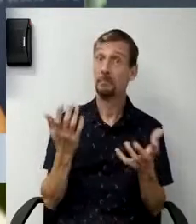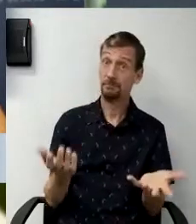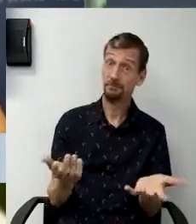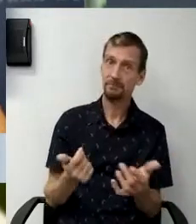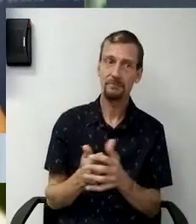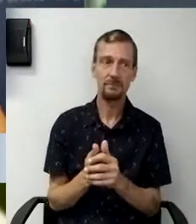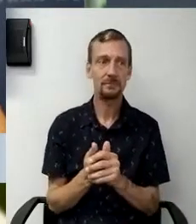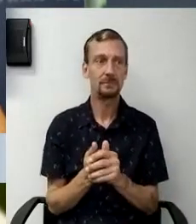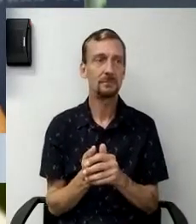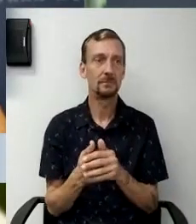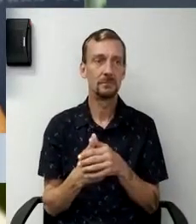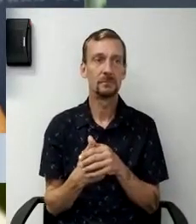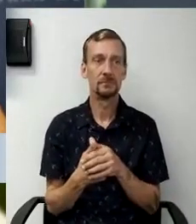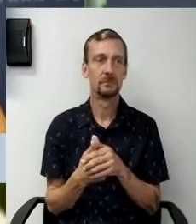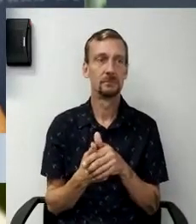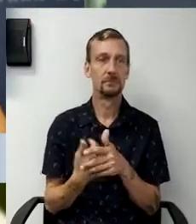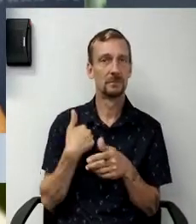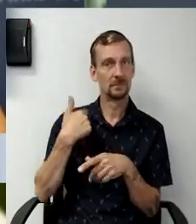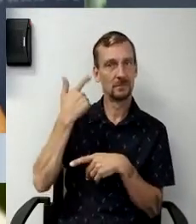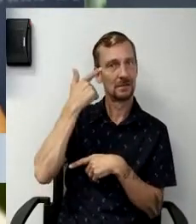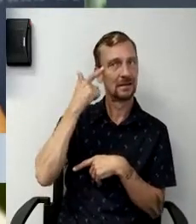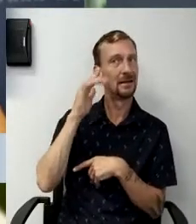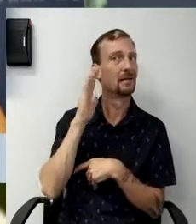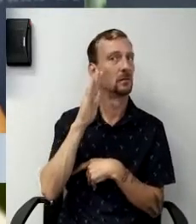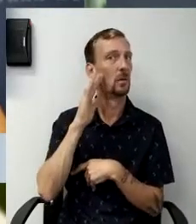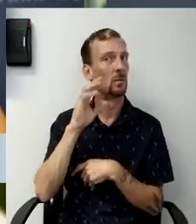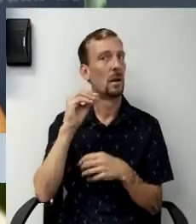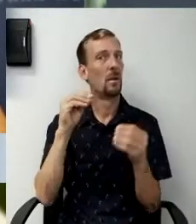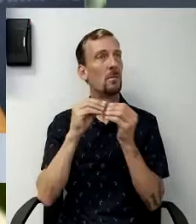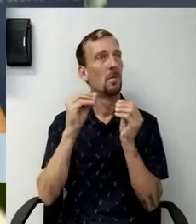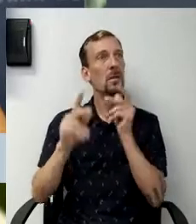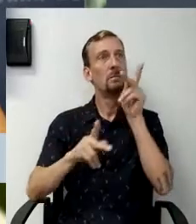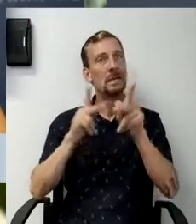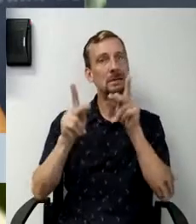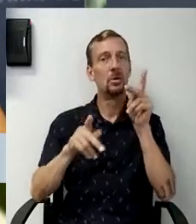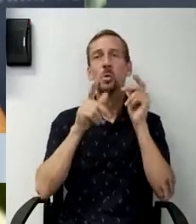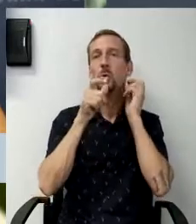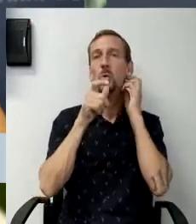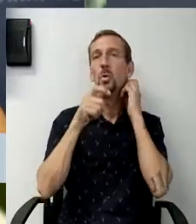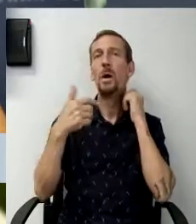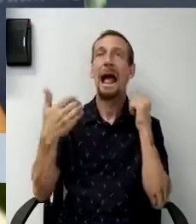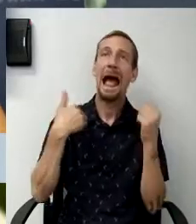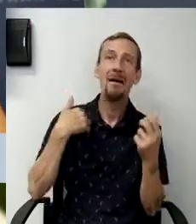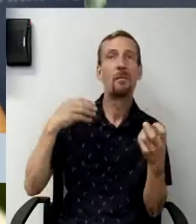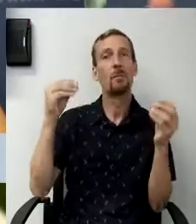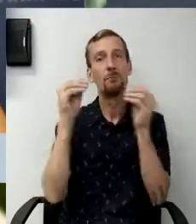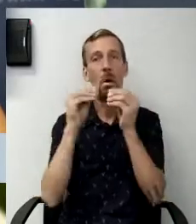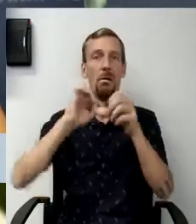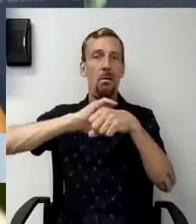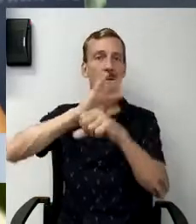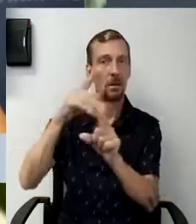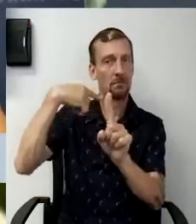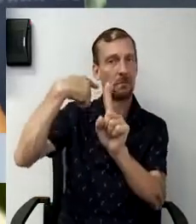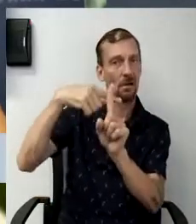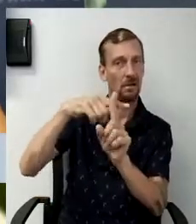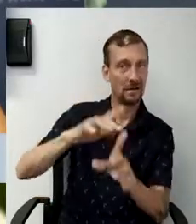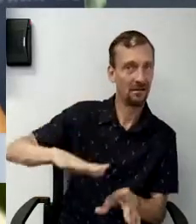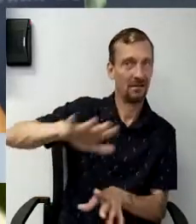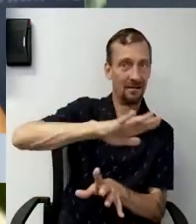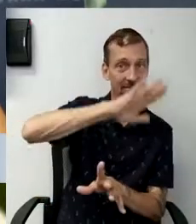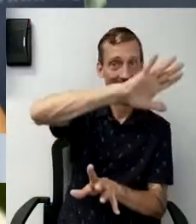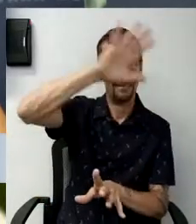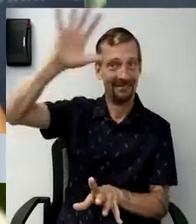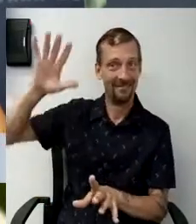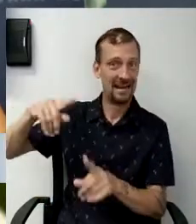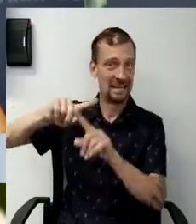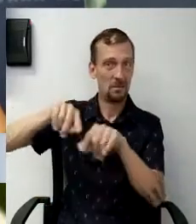know, I think it's going to initially be population specific. There's going to be attributes or characteristics of the population, and